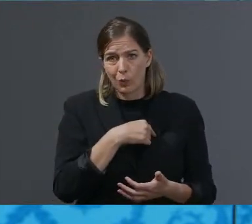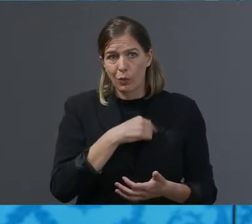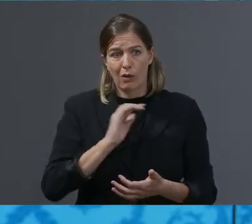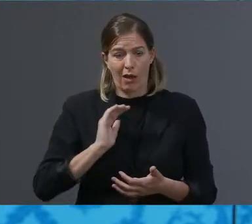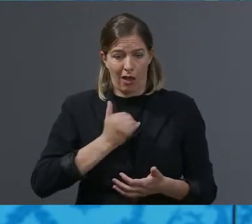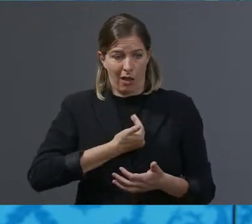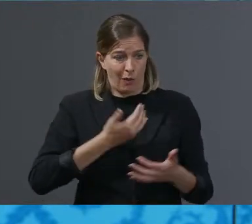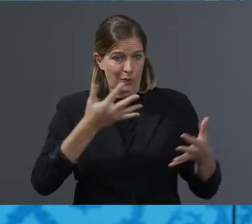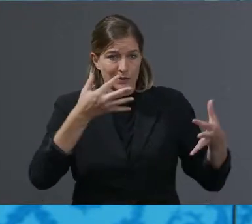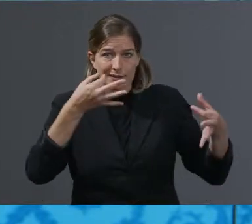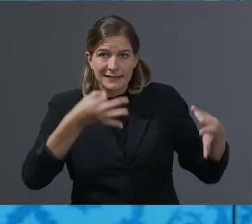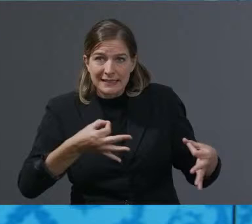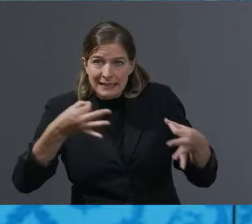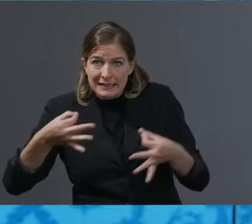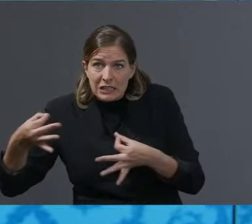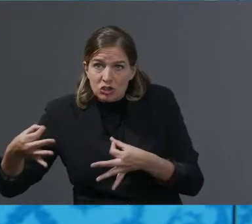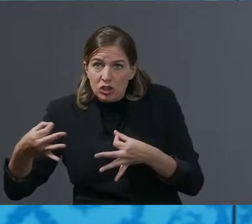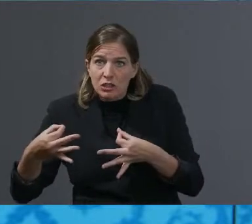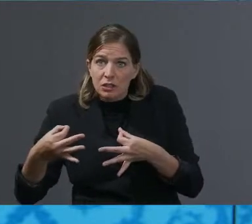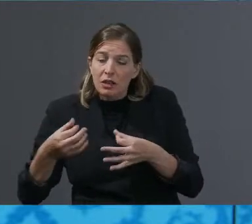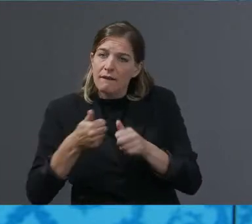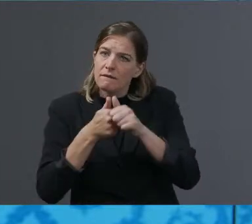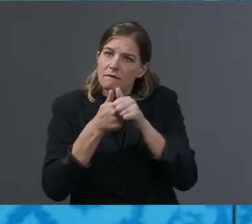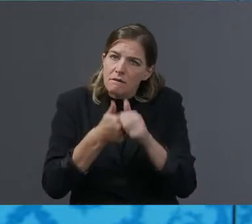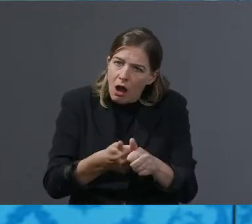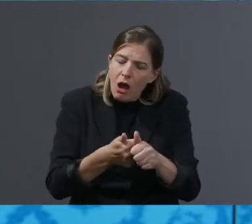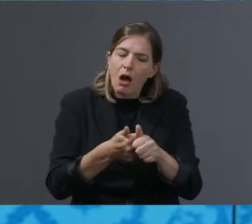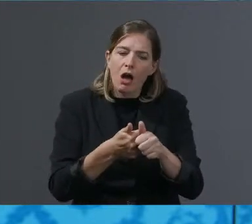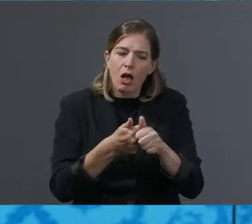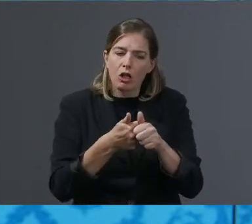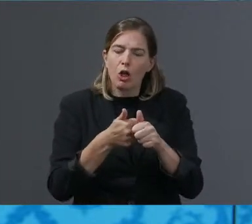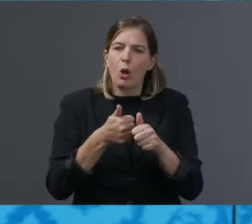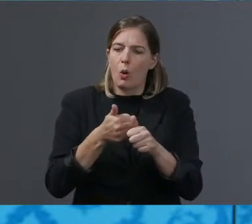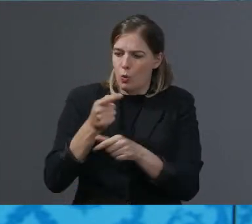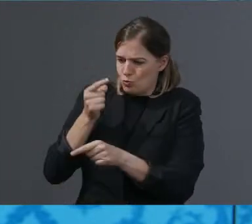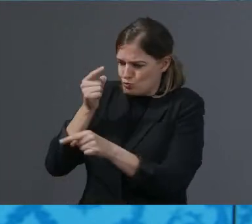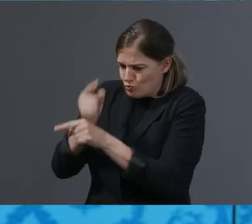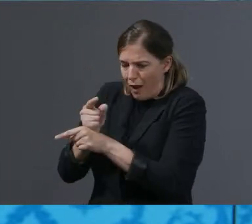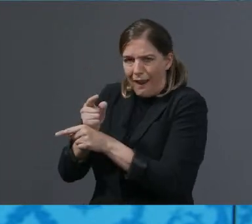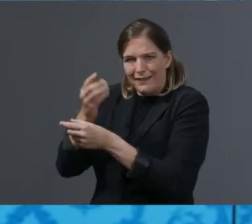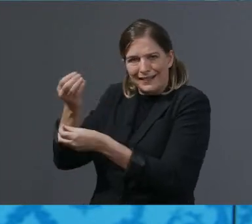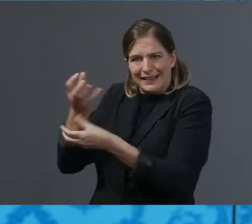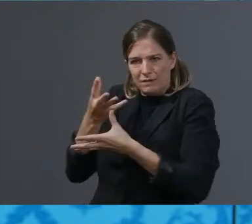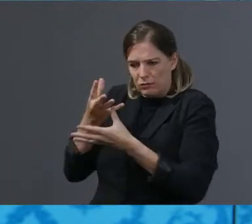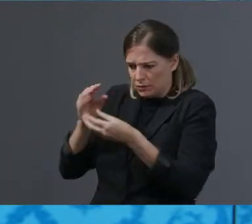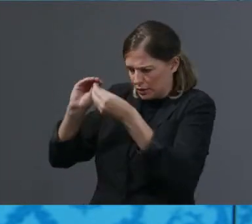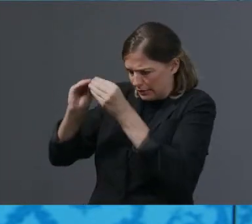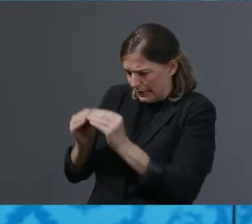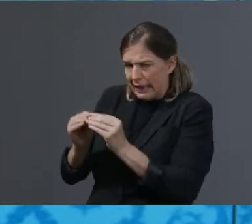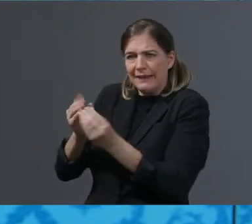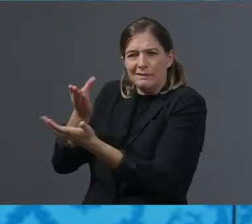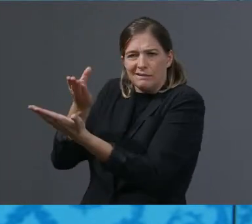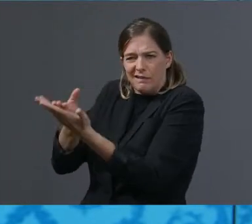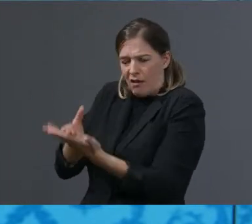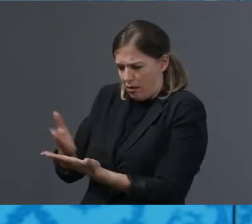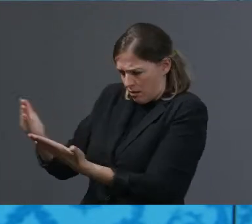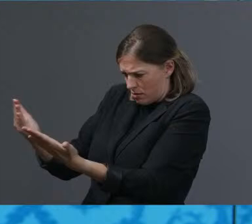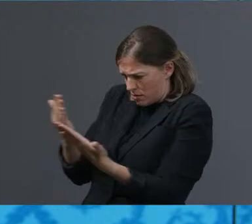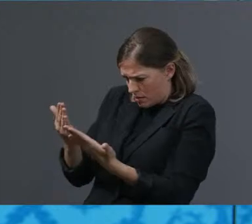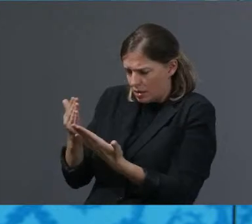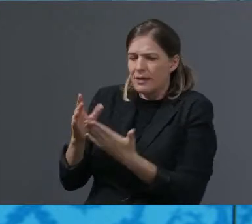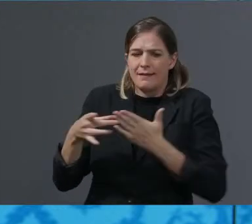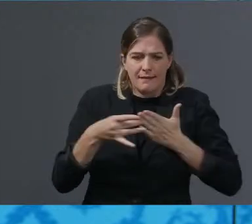decision with the best information that we have to protect the public health of